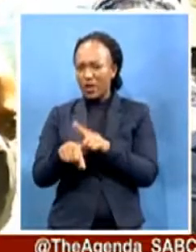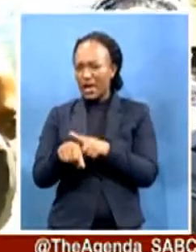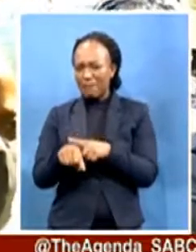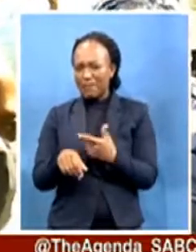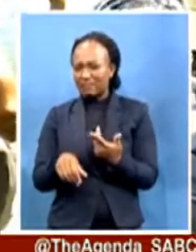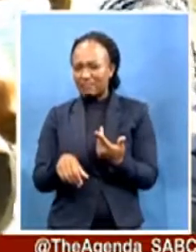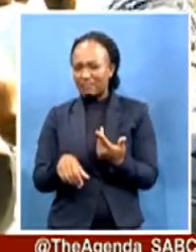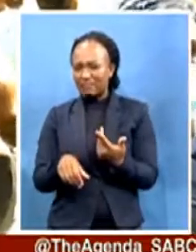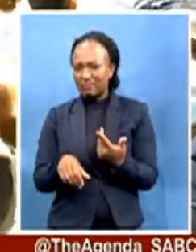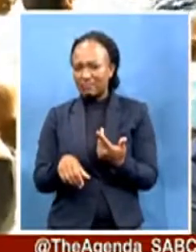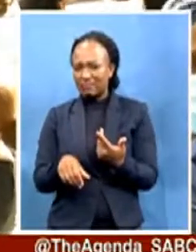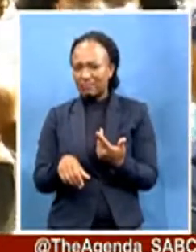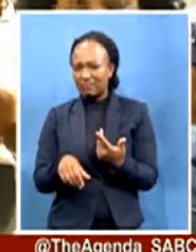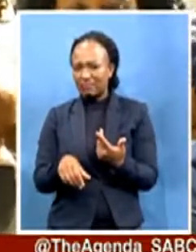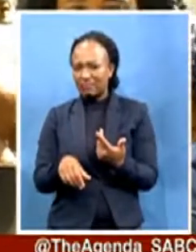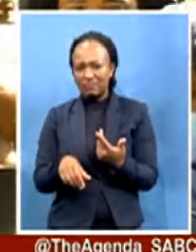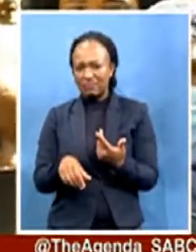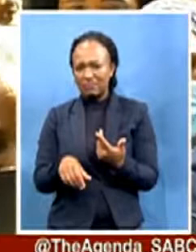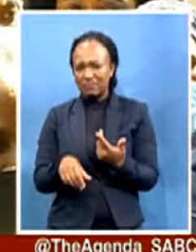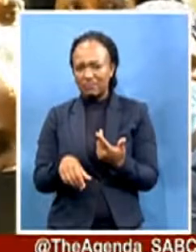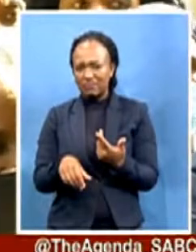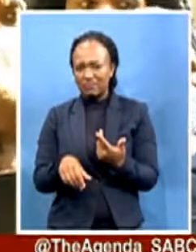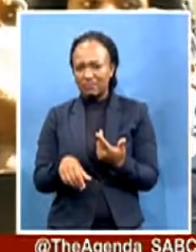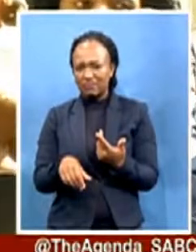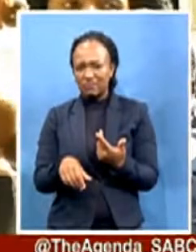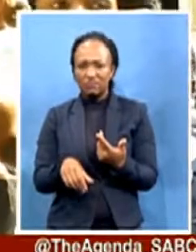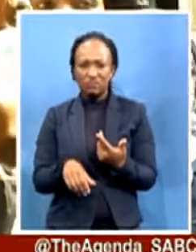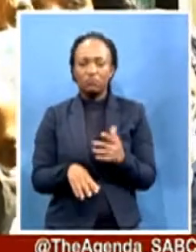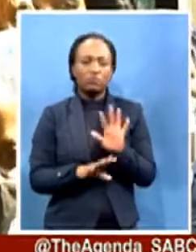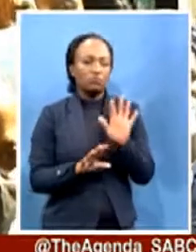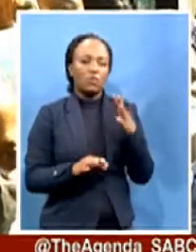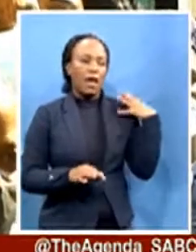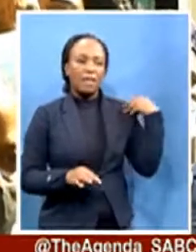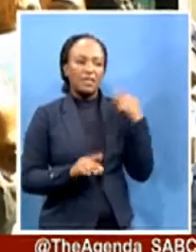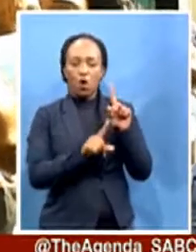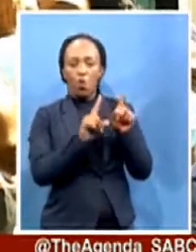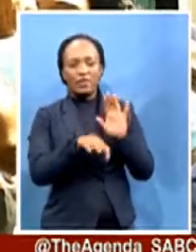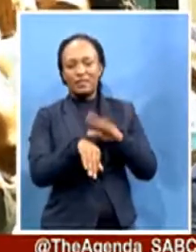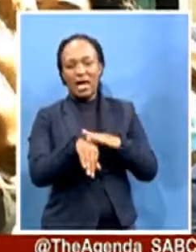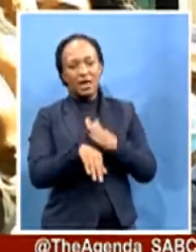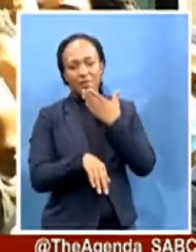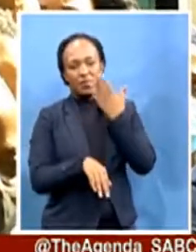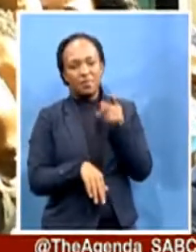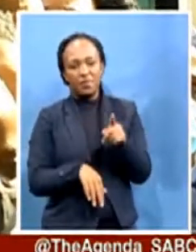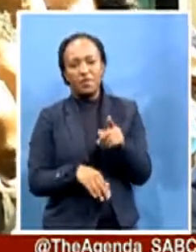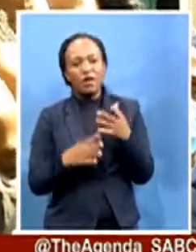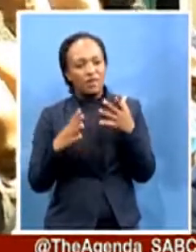because the minister doesn't have time. He has said everything that we